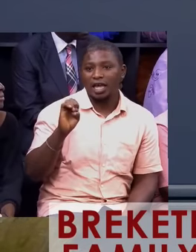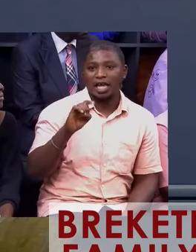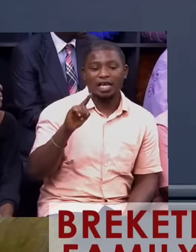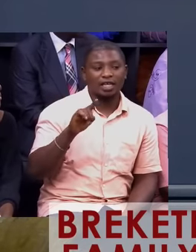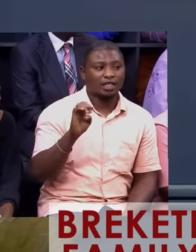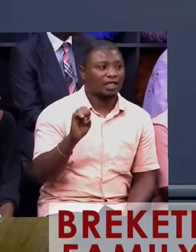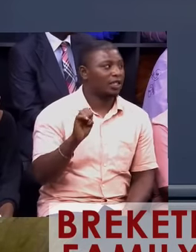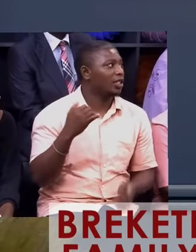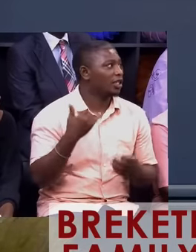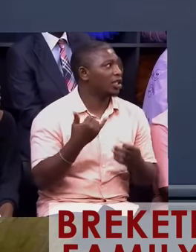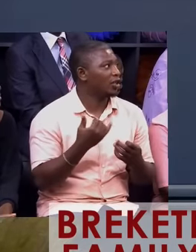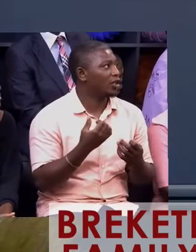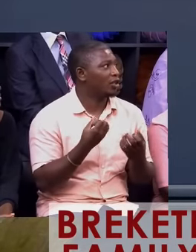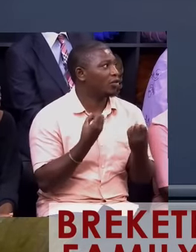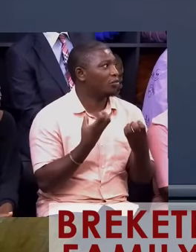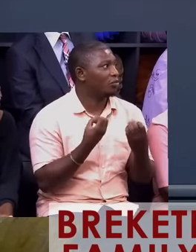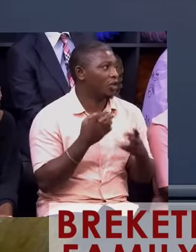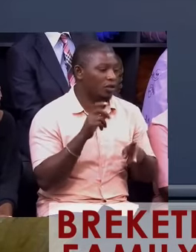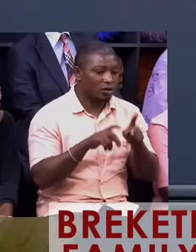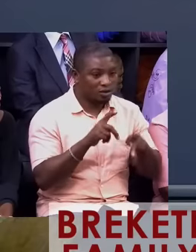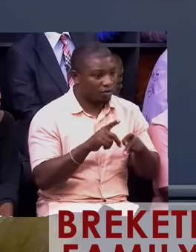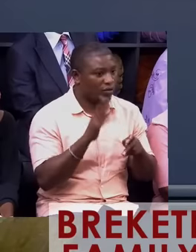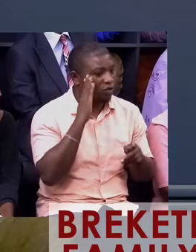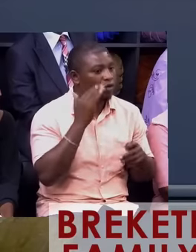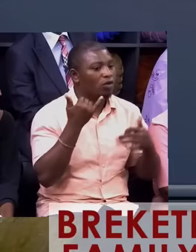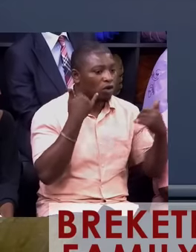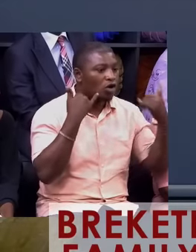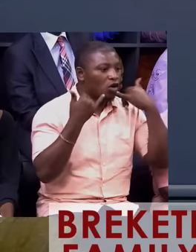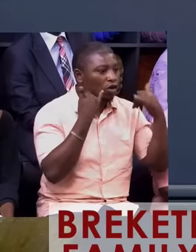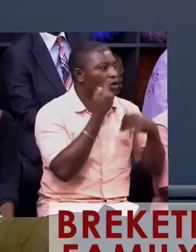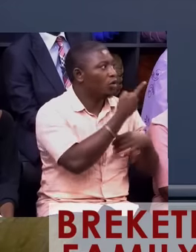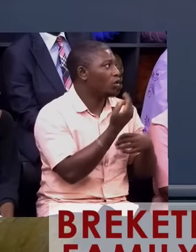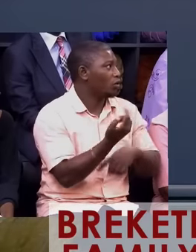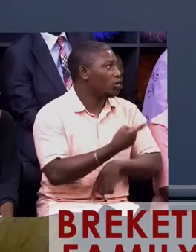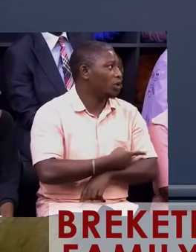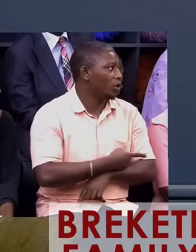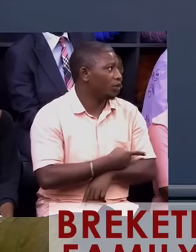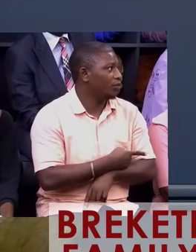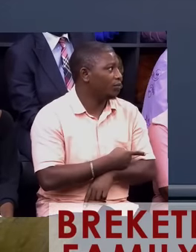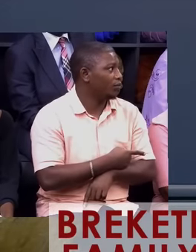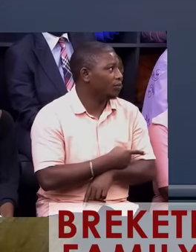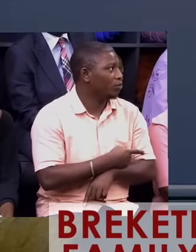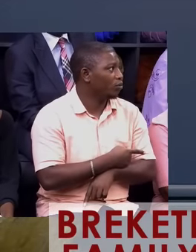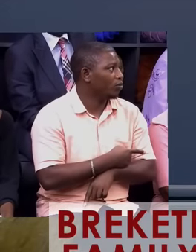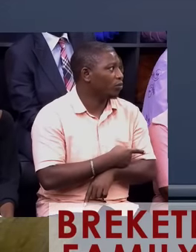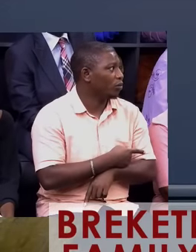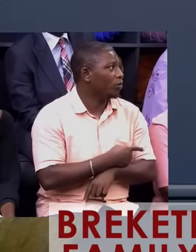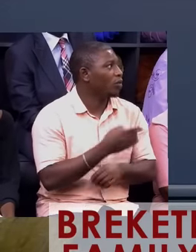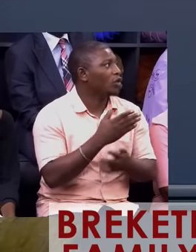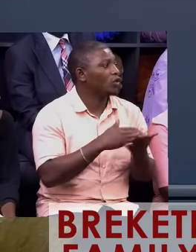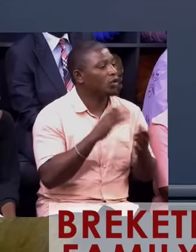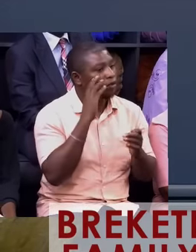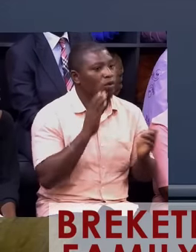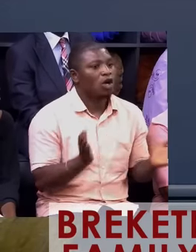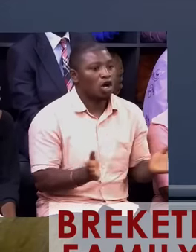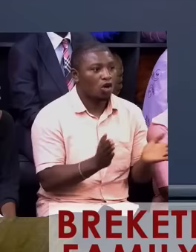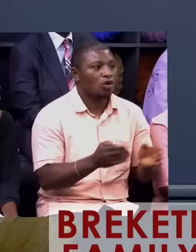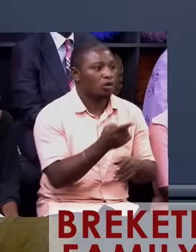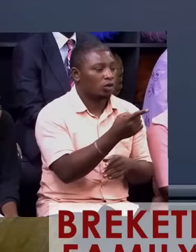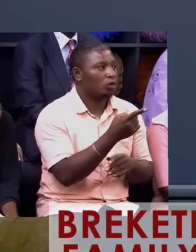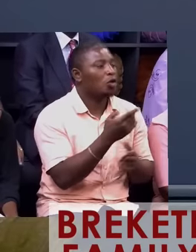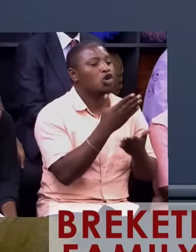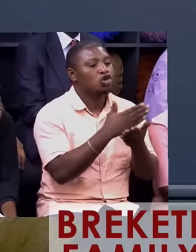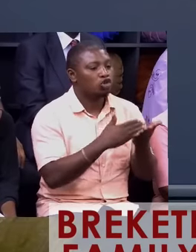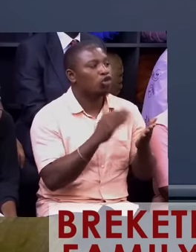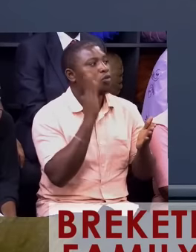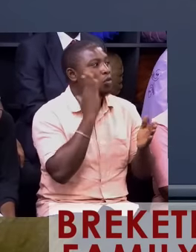now many people go call you today minimum 1,000 people some will encourage you